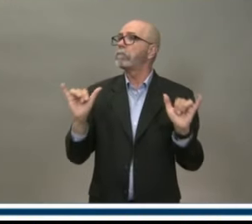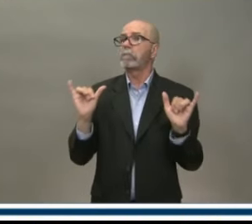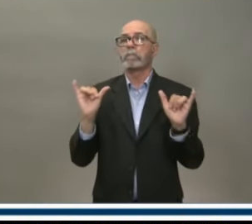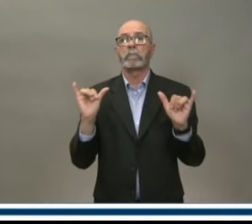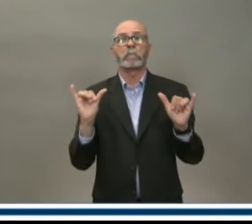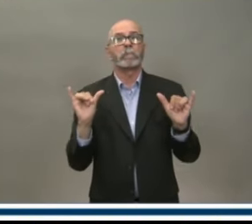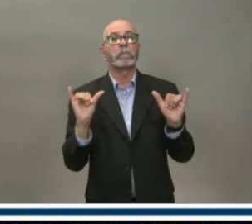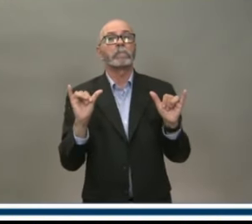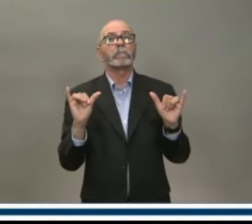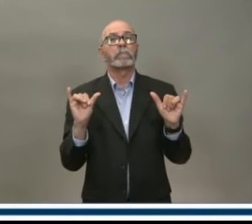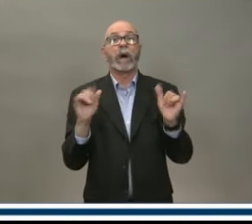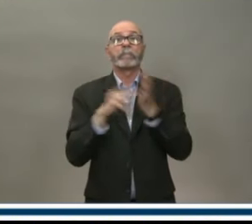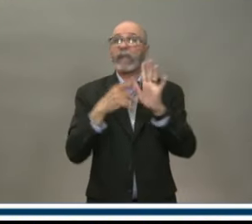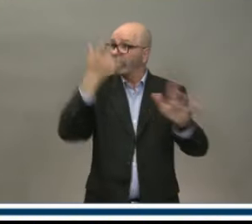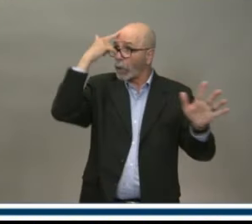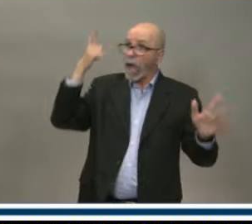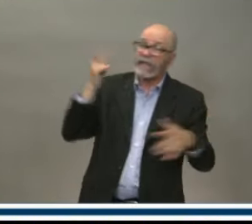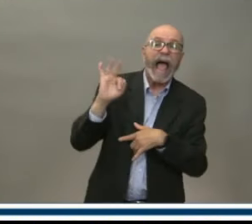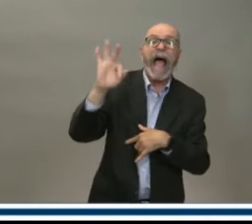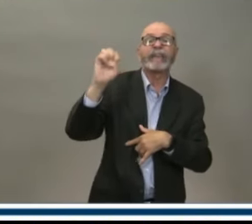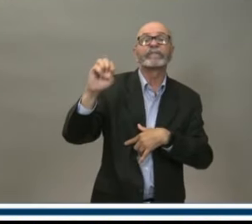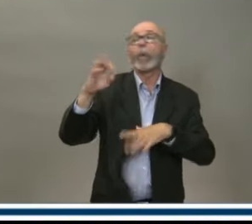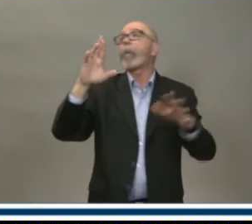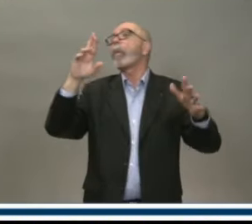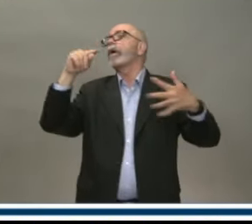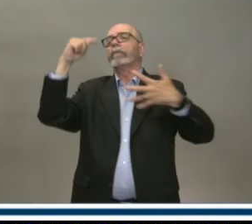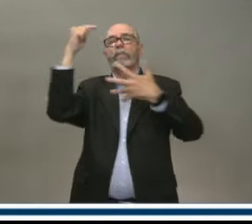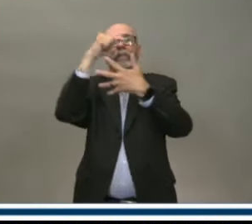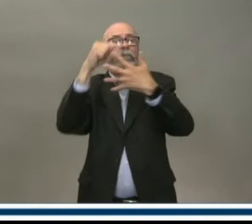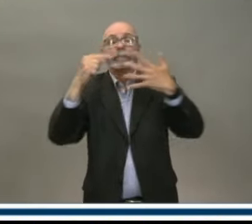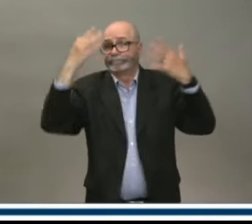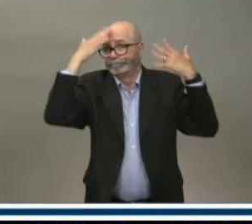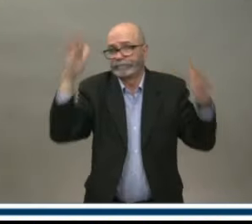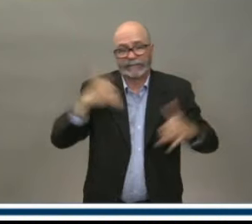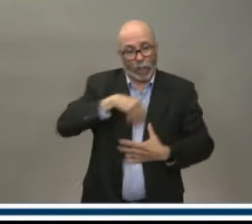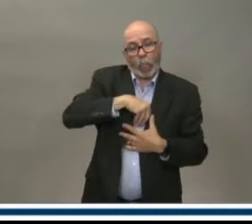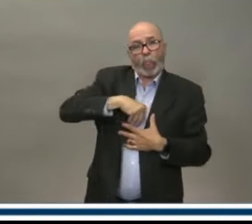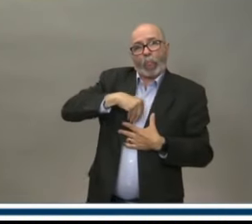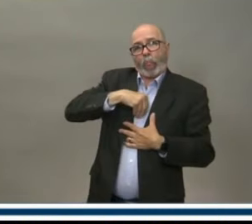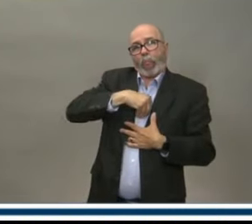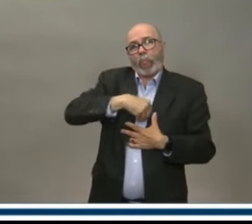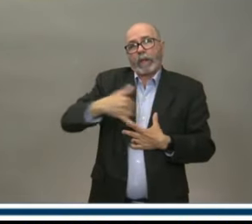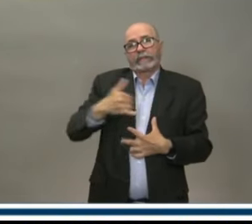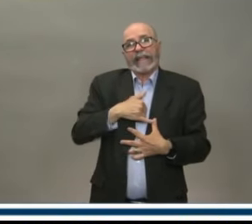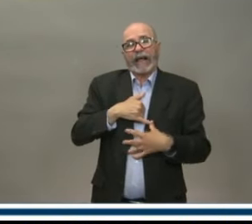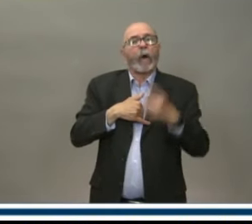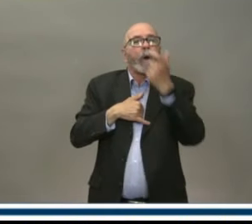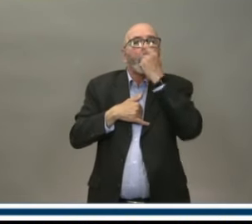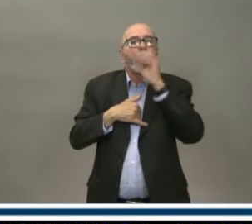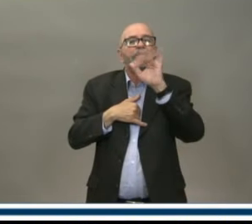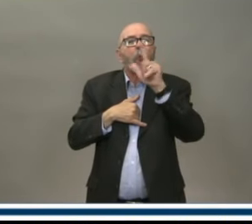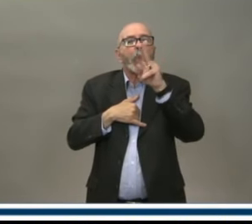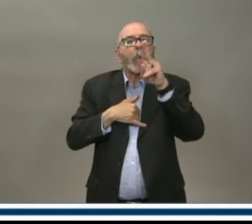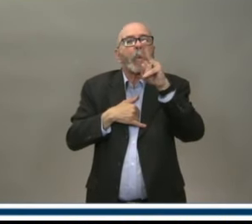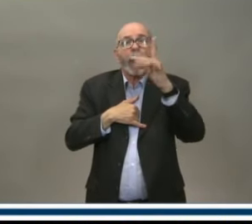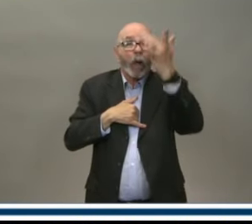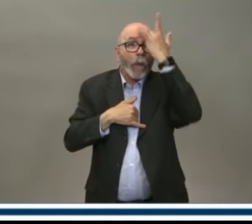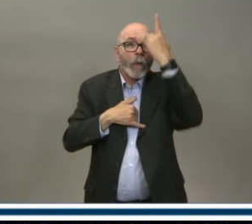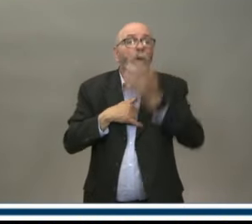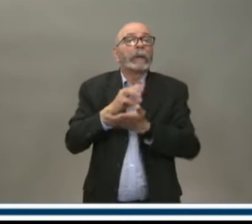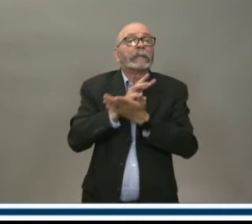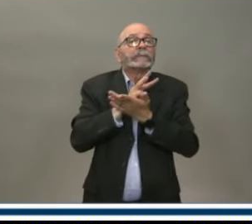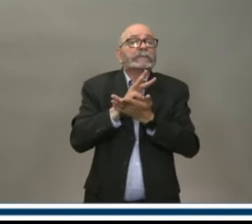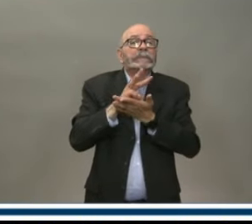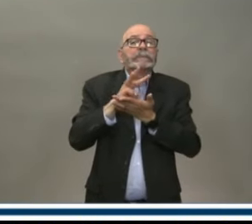going to be for like influenza, where the immunity we get maybe 6 to 12